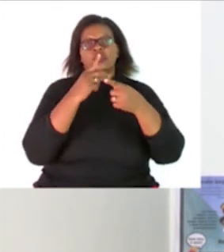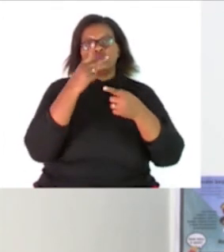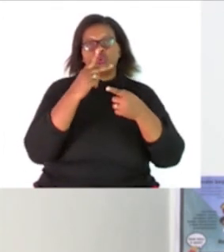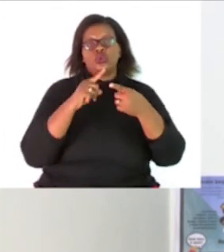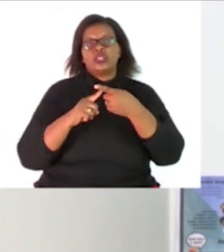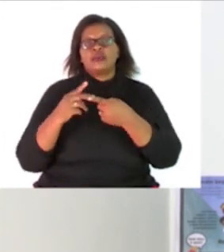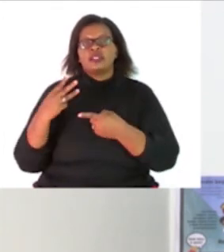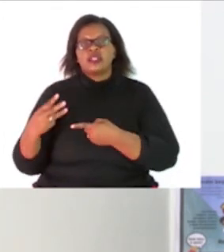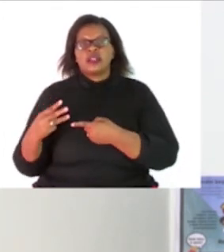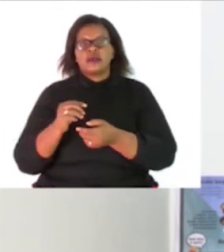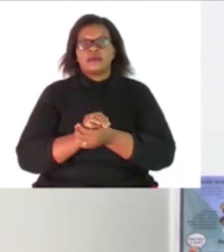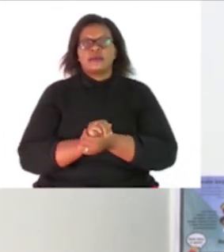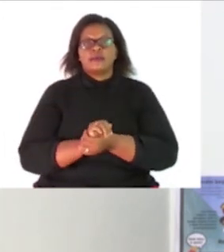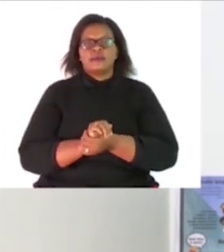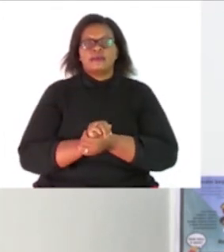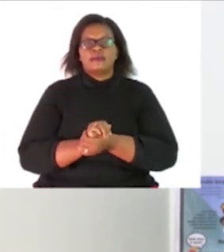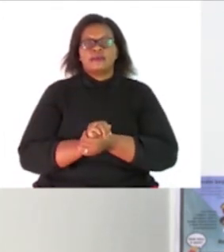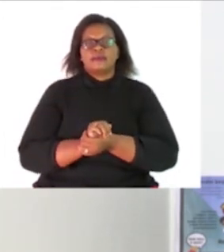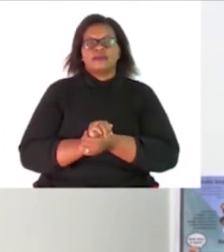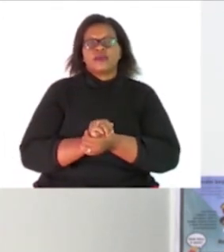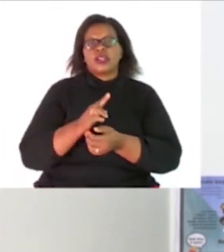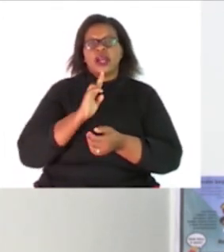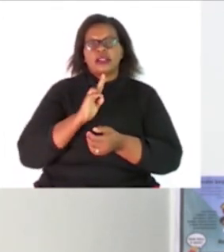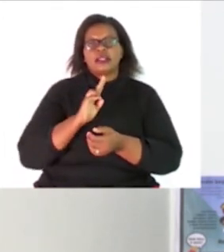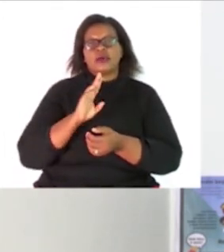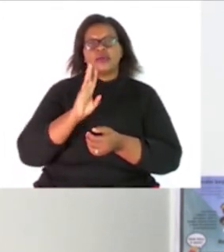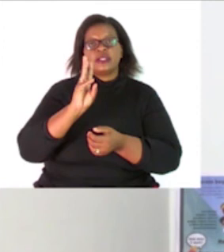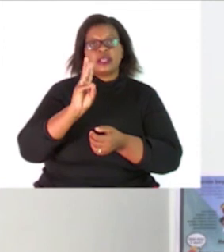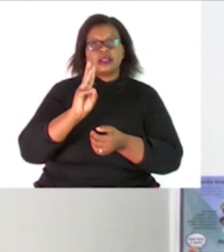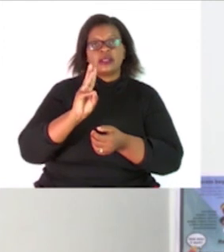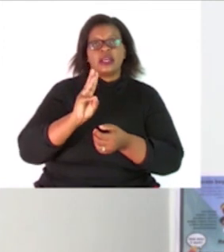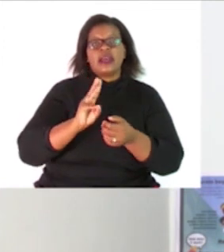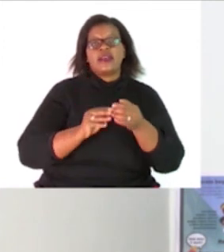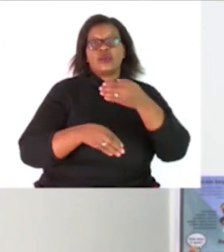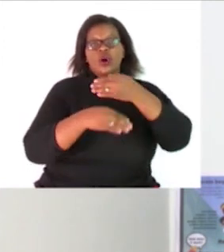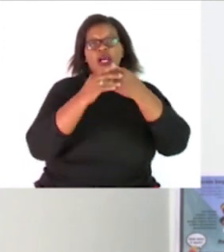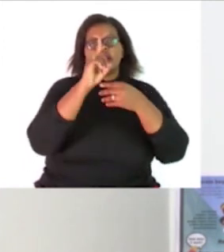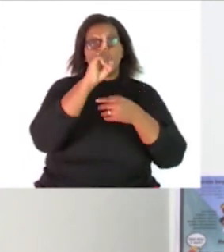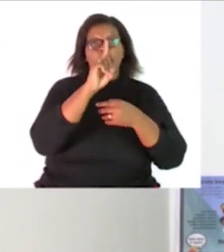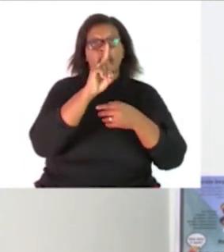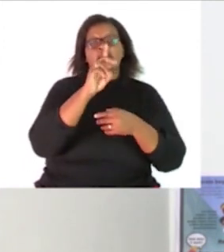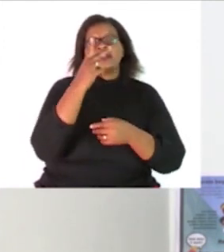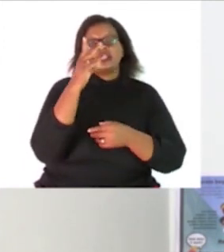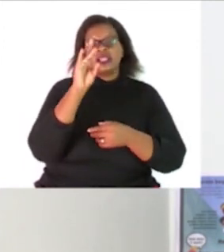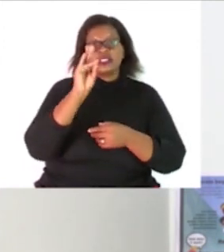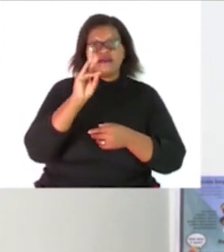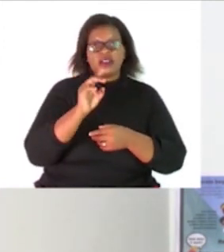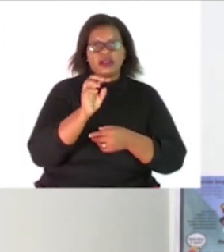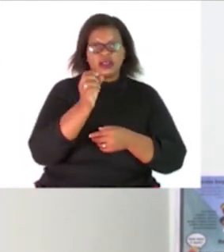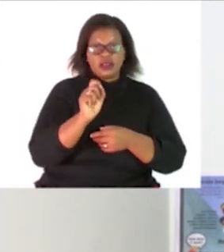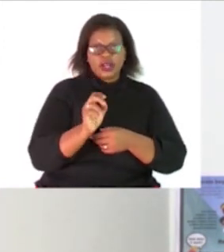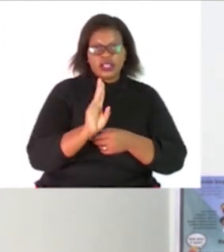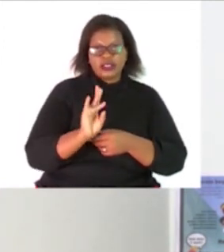2 times 3, which is 6. And then we add on the 7 up here.